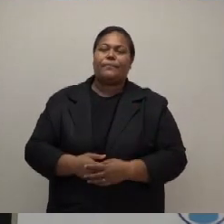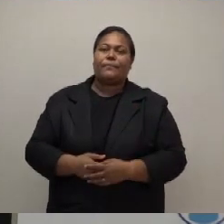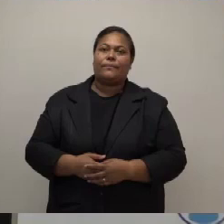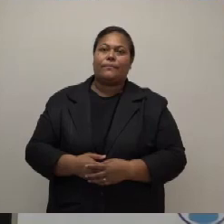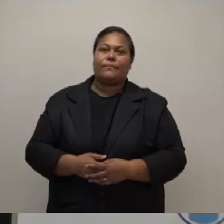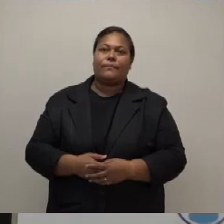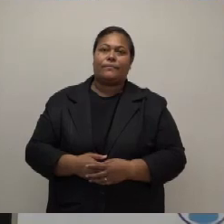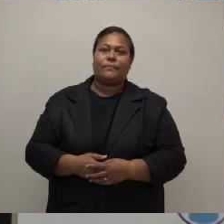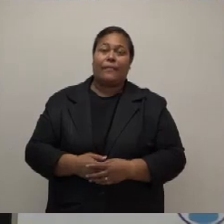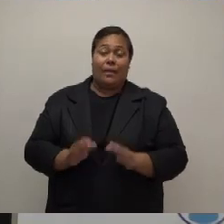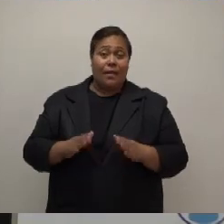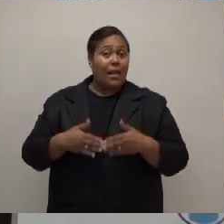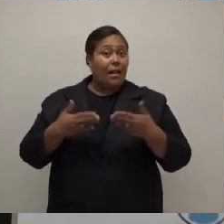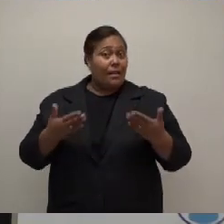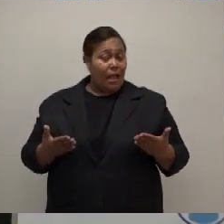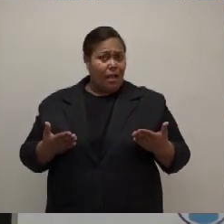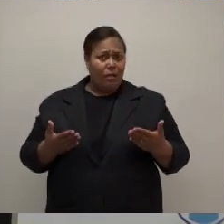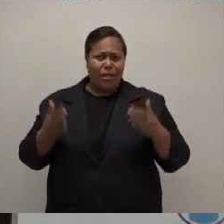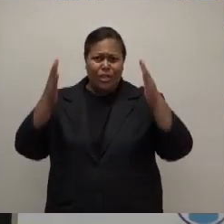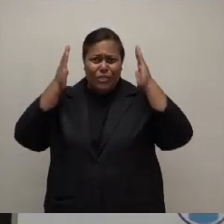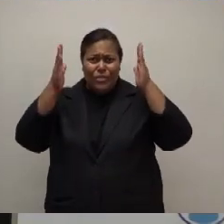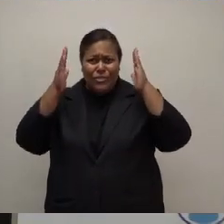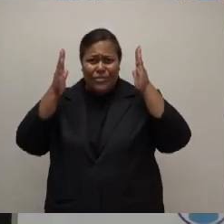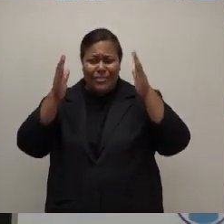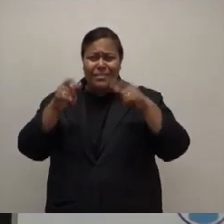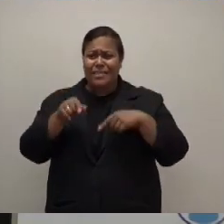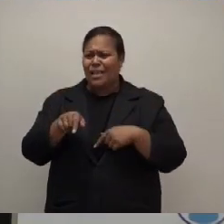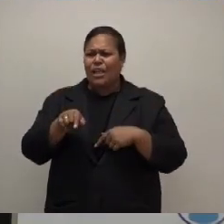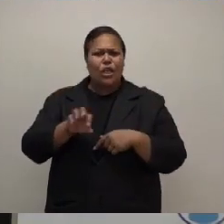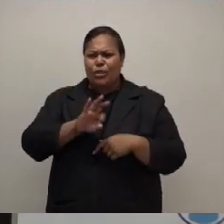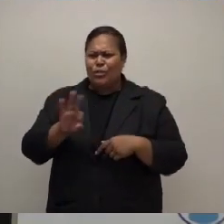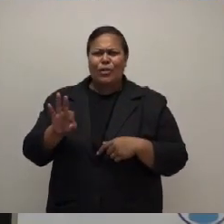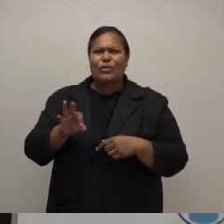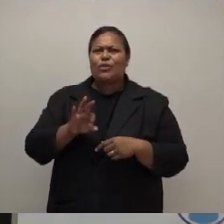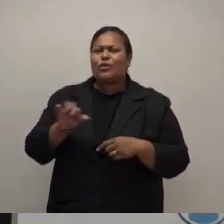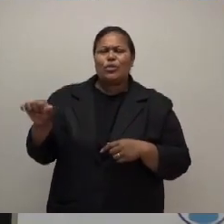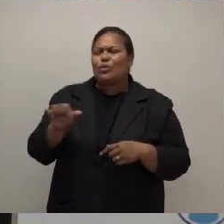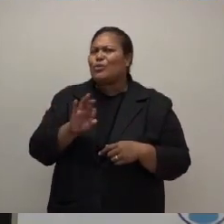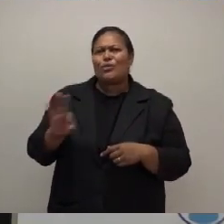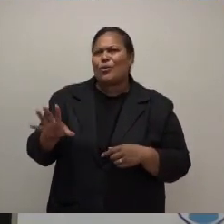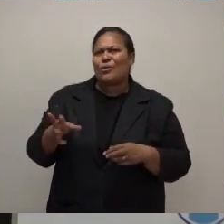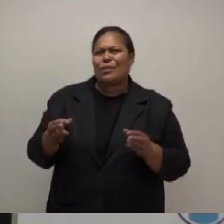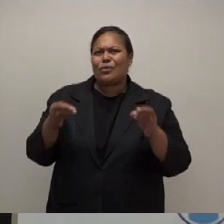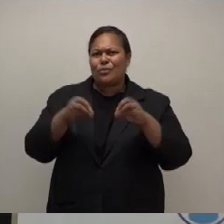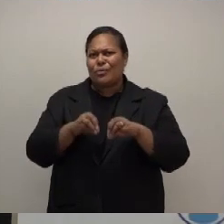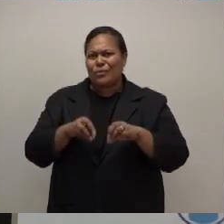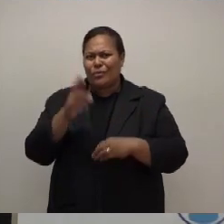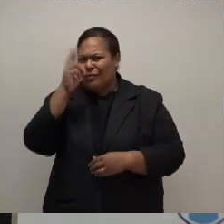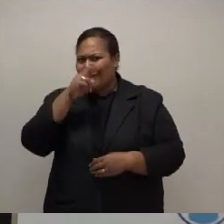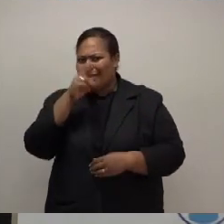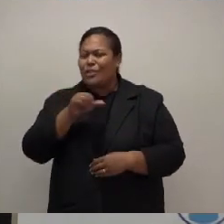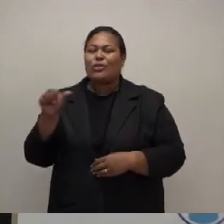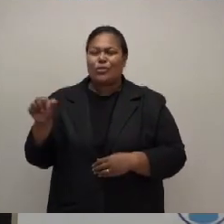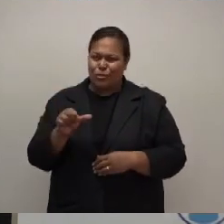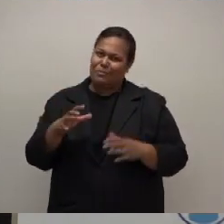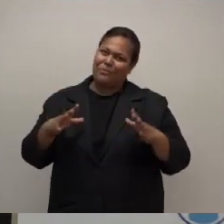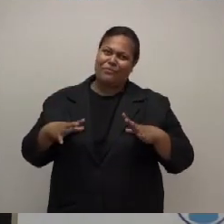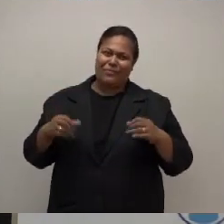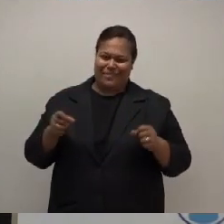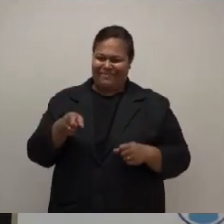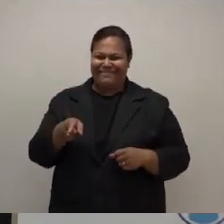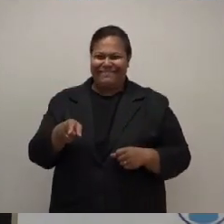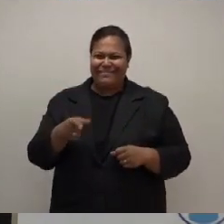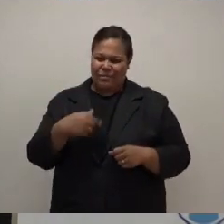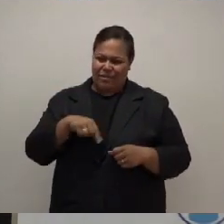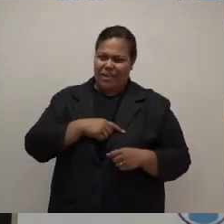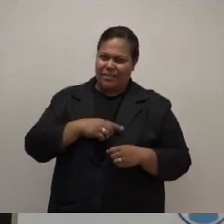Because now more than ever, houses of worship need to be not a source of risk, but of refuge. We are asking